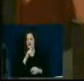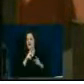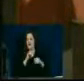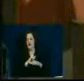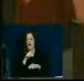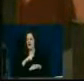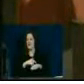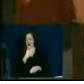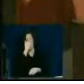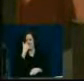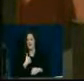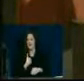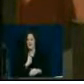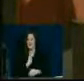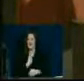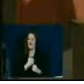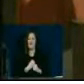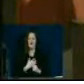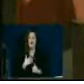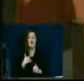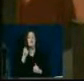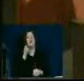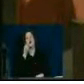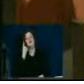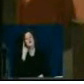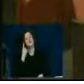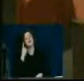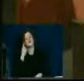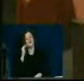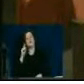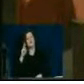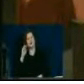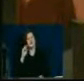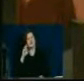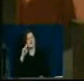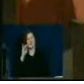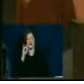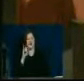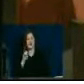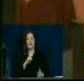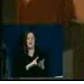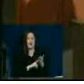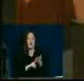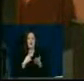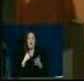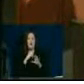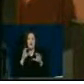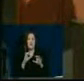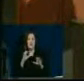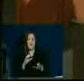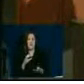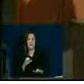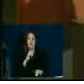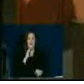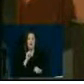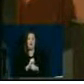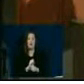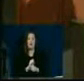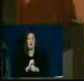and I forgot myself. It's my understanding, Mr. McKenzie, that the contract we did